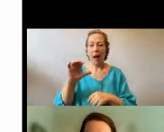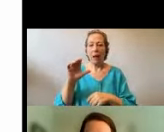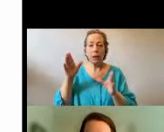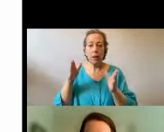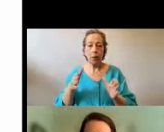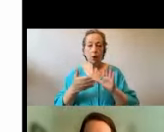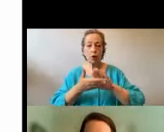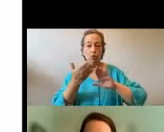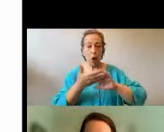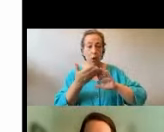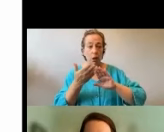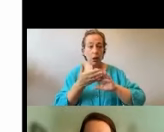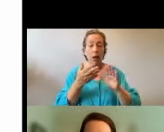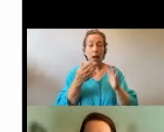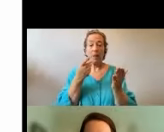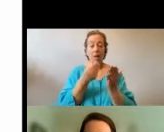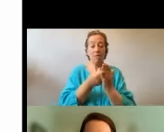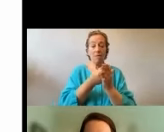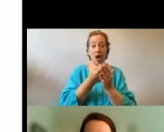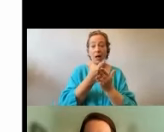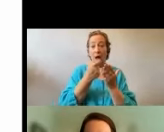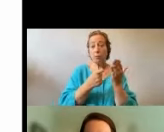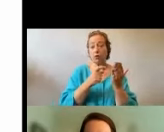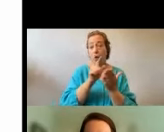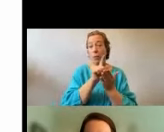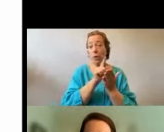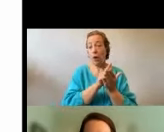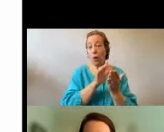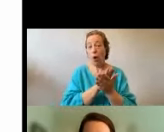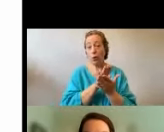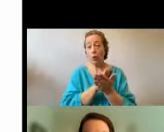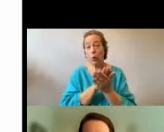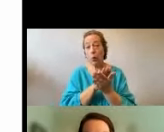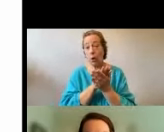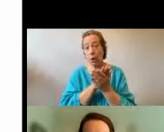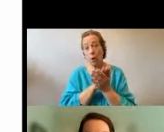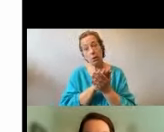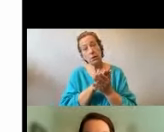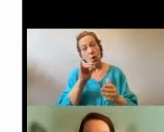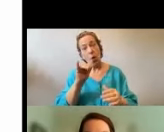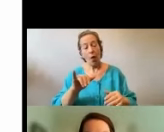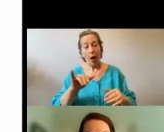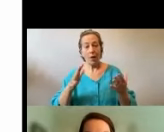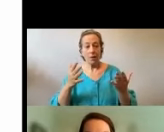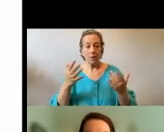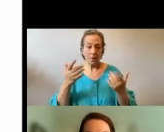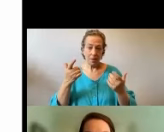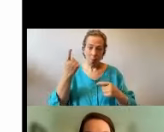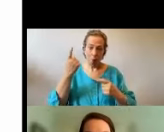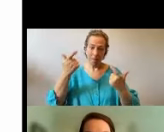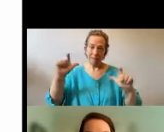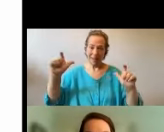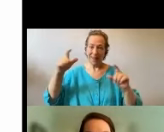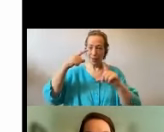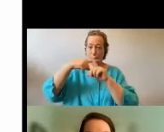funding for the faculty member comes from the law school. And so, that's definitely a great pro of having a